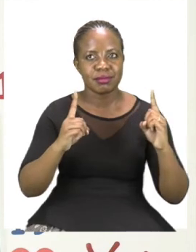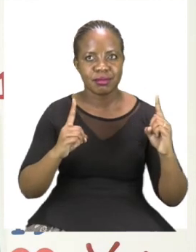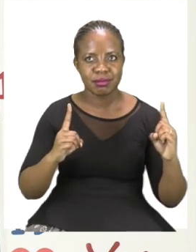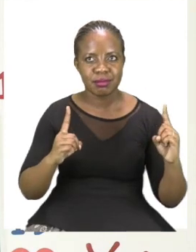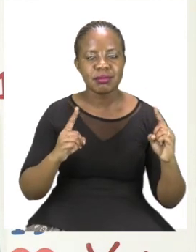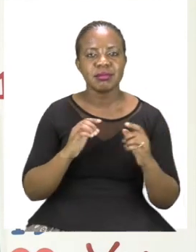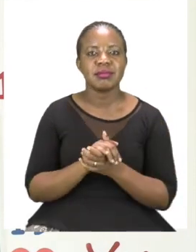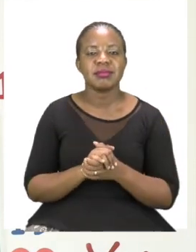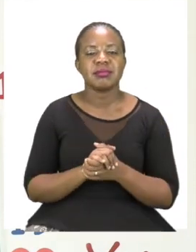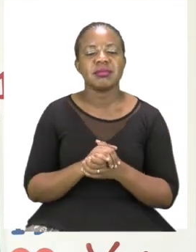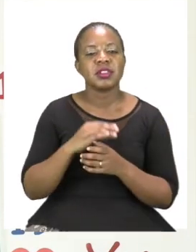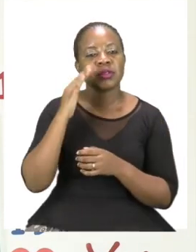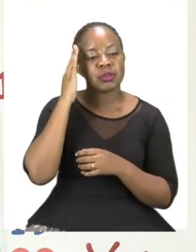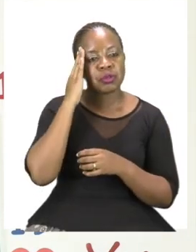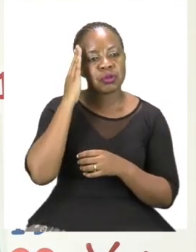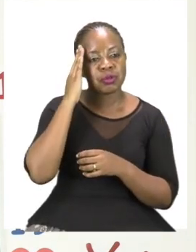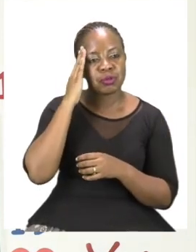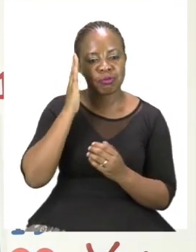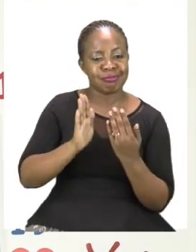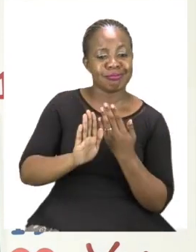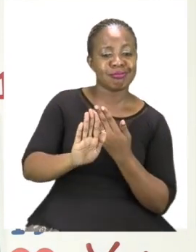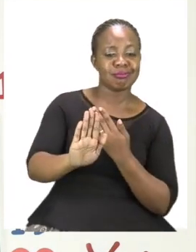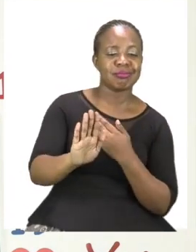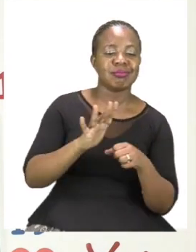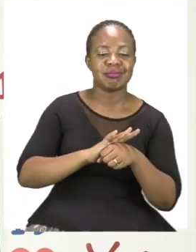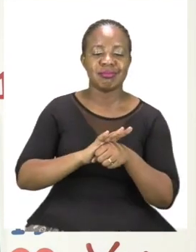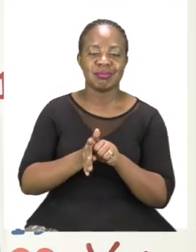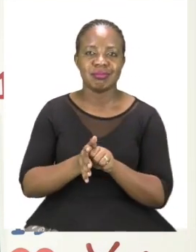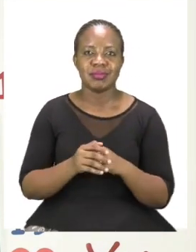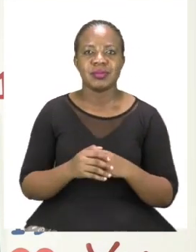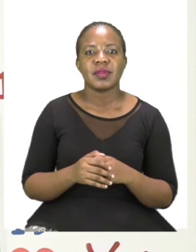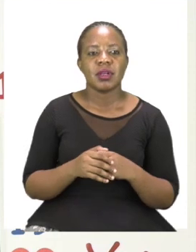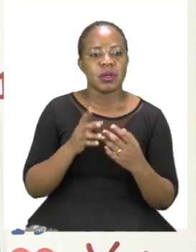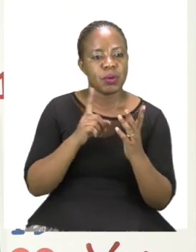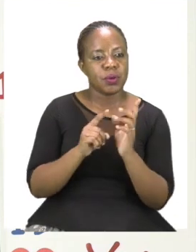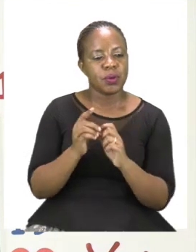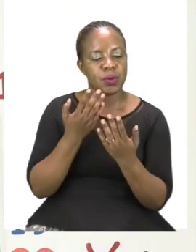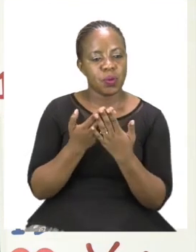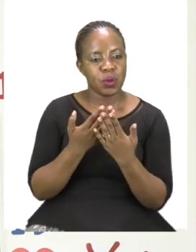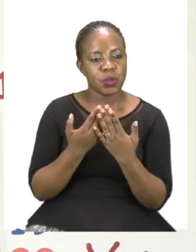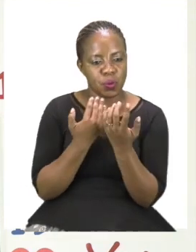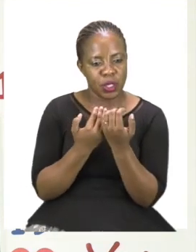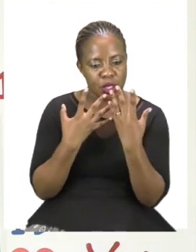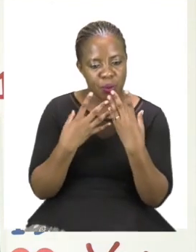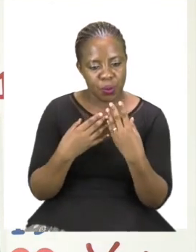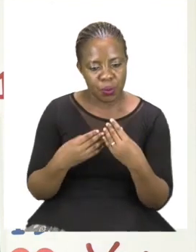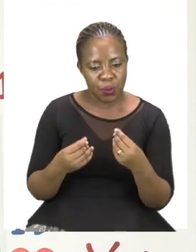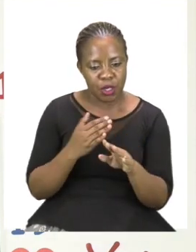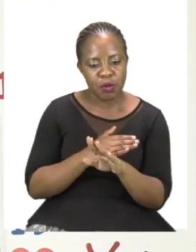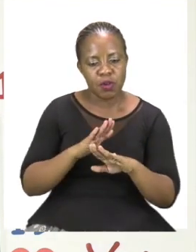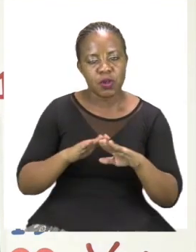know that you are staying safe from coronavirus. Make sure your hands are dry before you touch anything